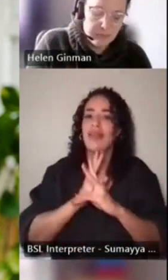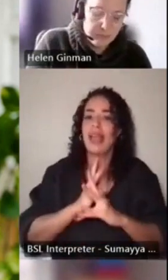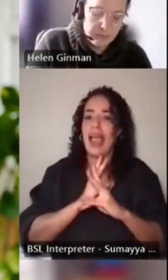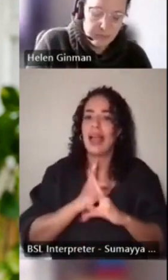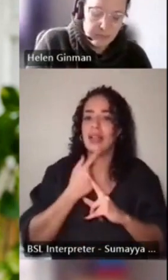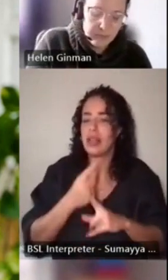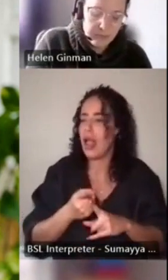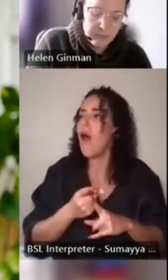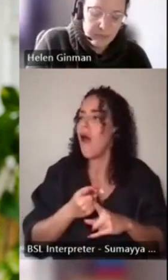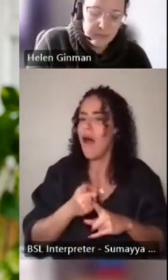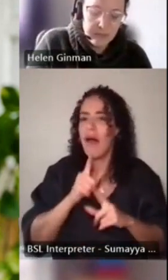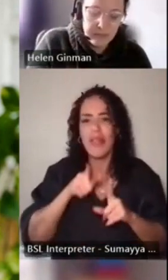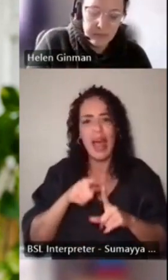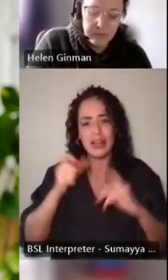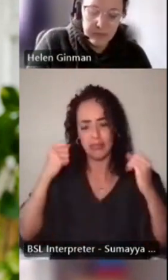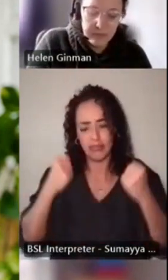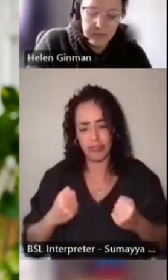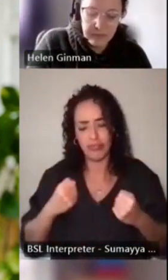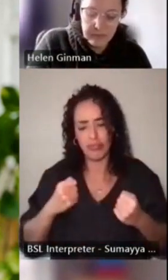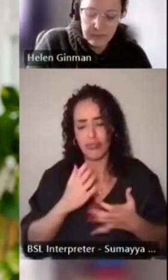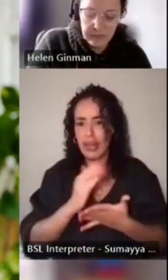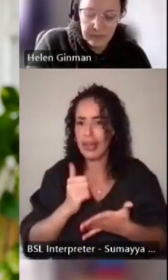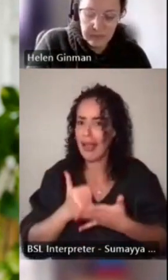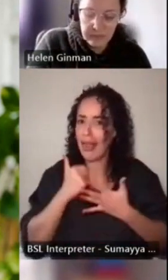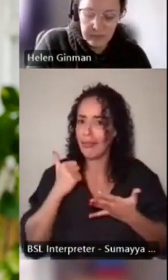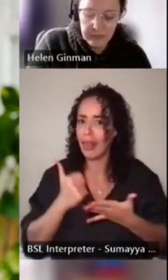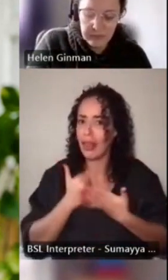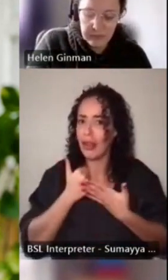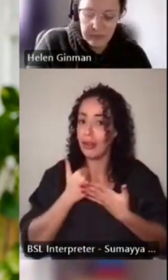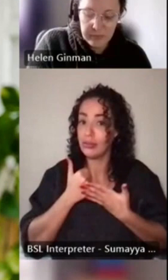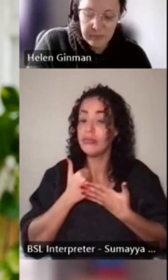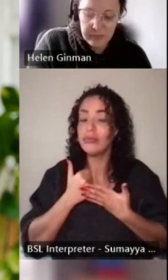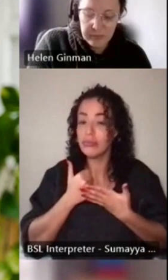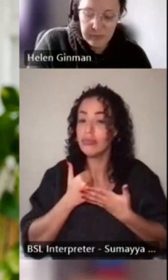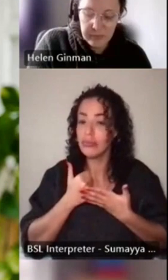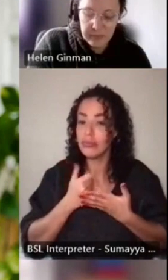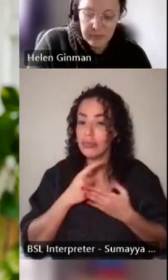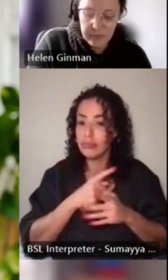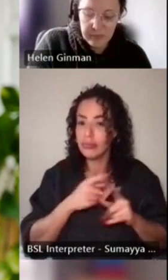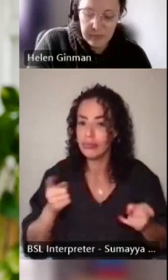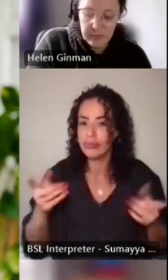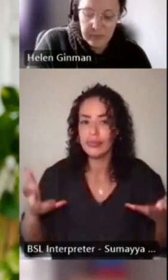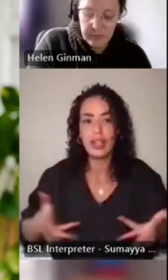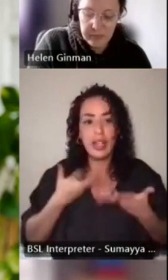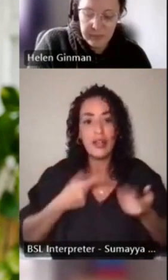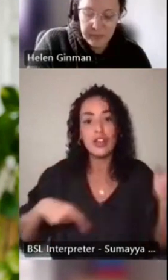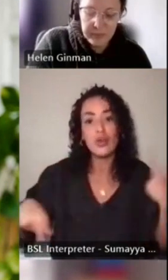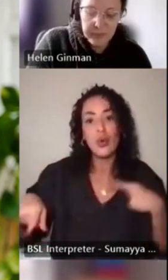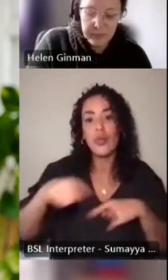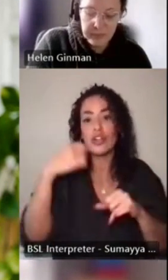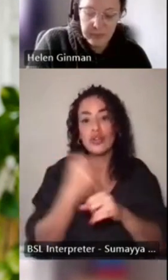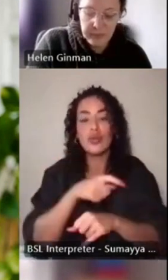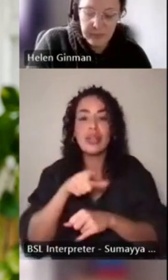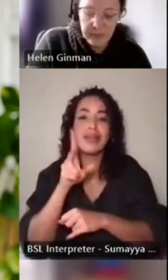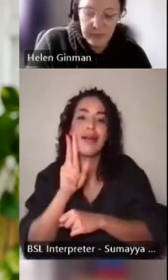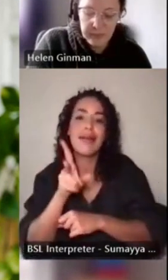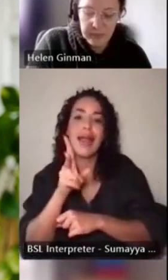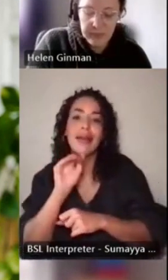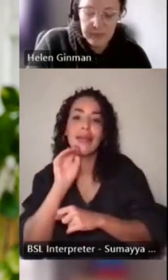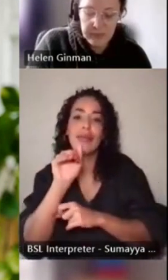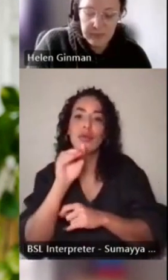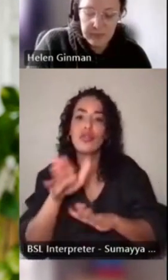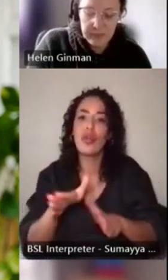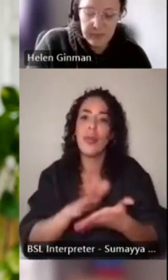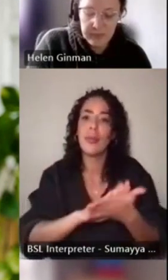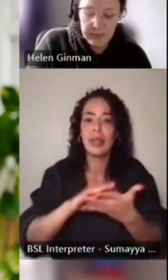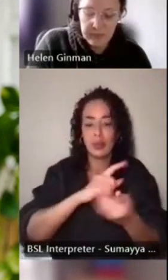behaviour. And then this then helps to encourage us to do this again in the future. It gives us confidence